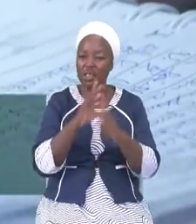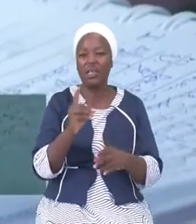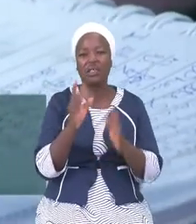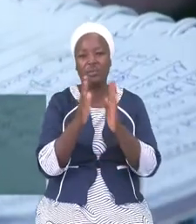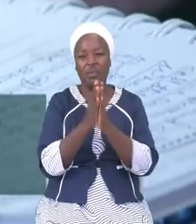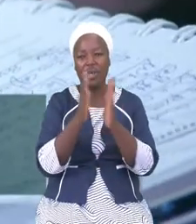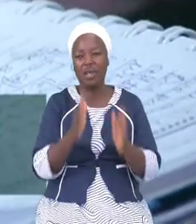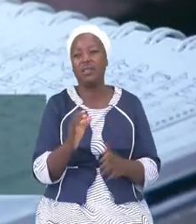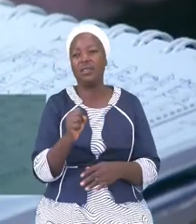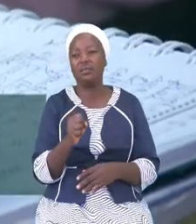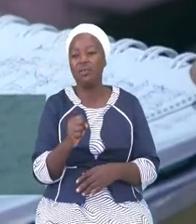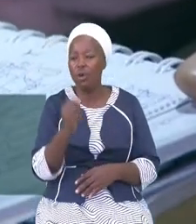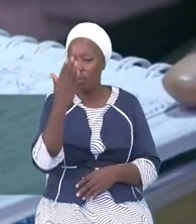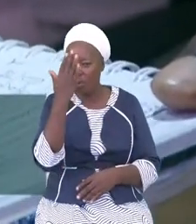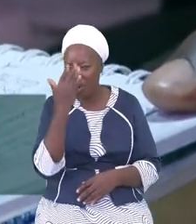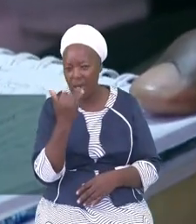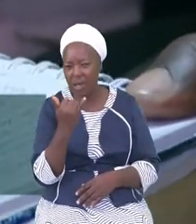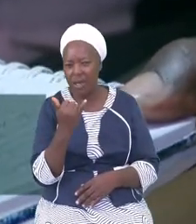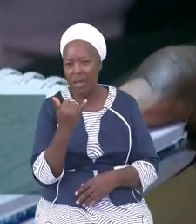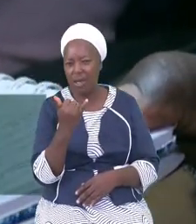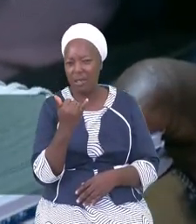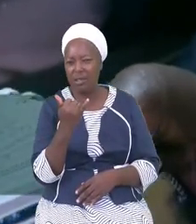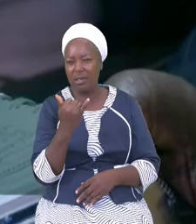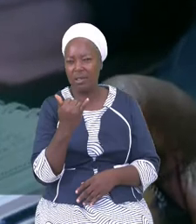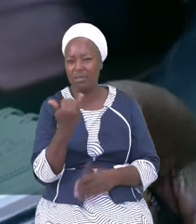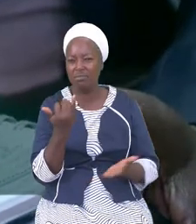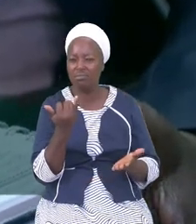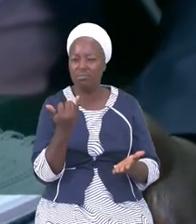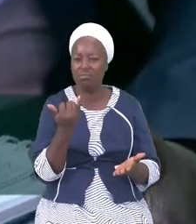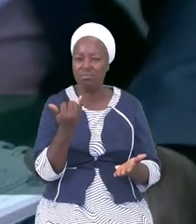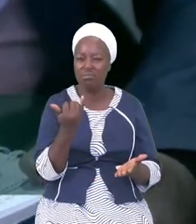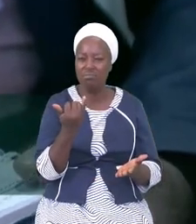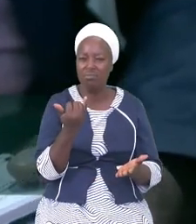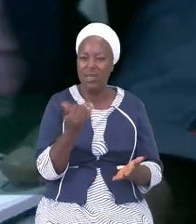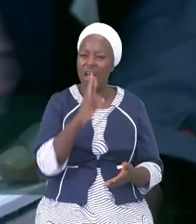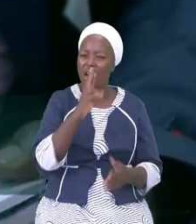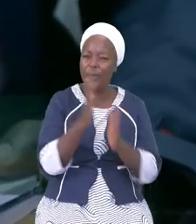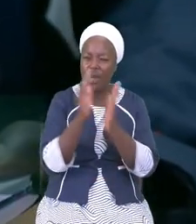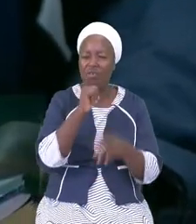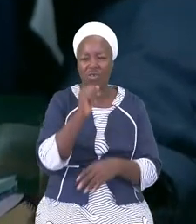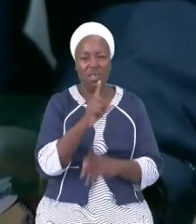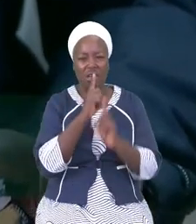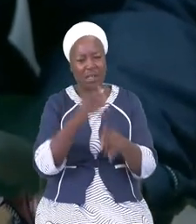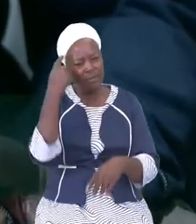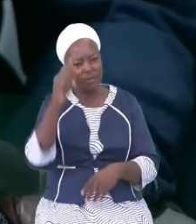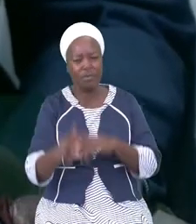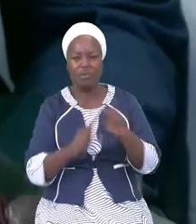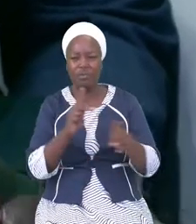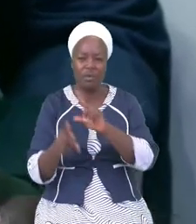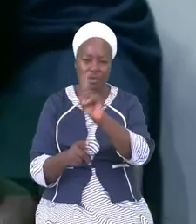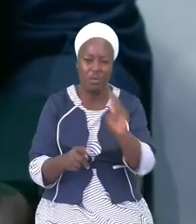unanswered prayers. Why are prayers not answered for people? We